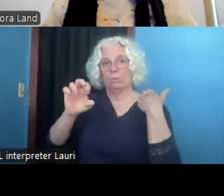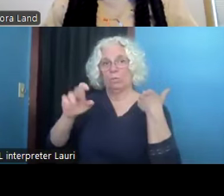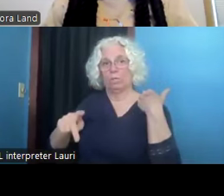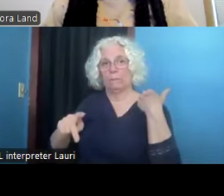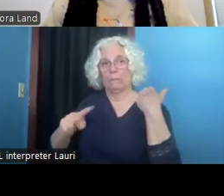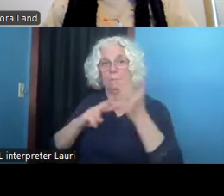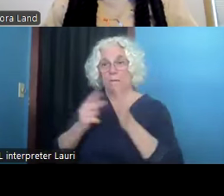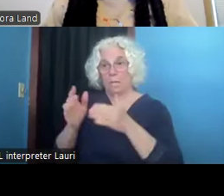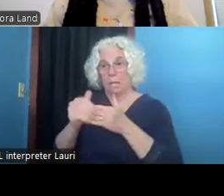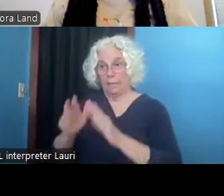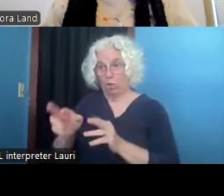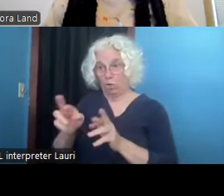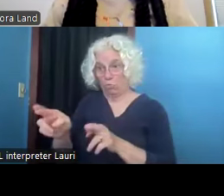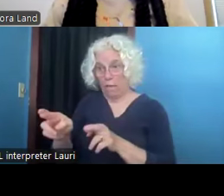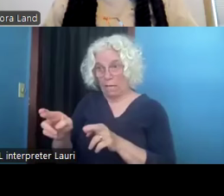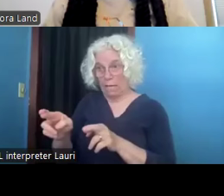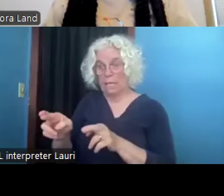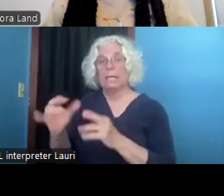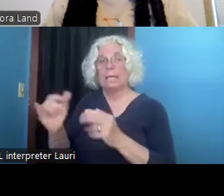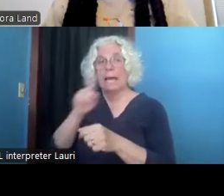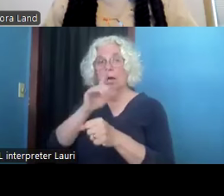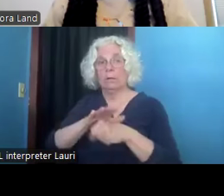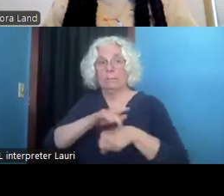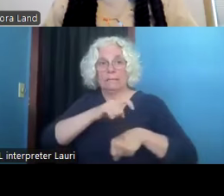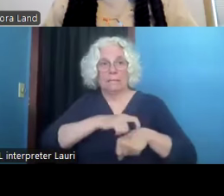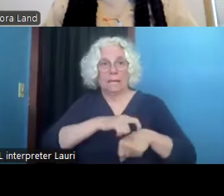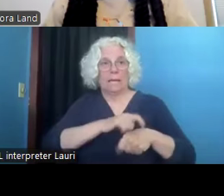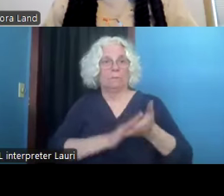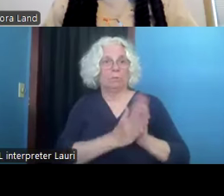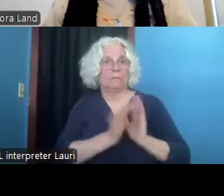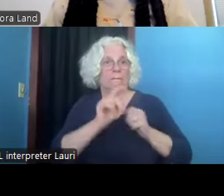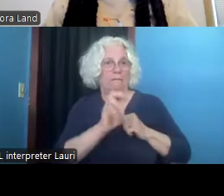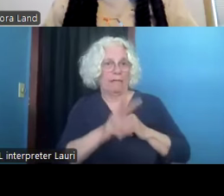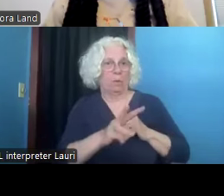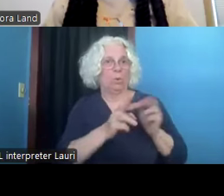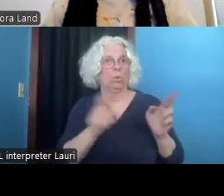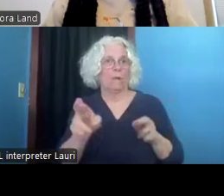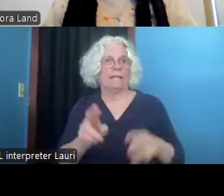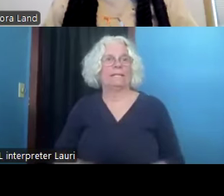and ready to dedicate the time that it would take to be a Bush Fellow. Adora.